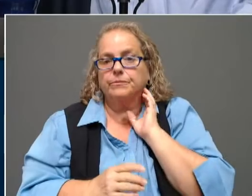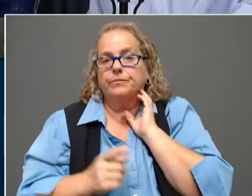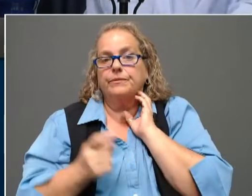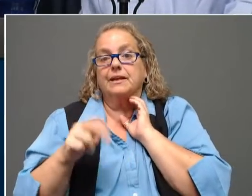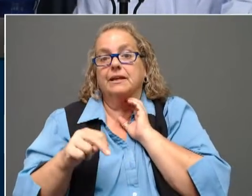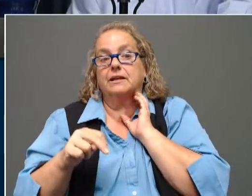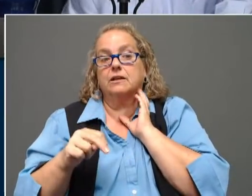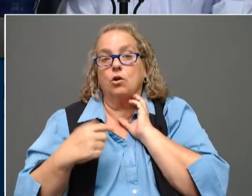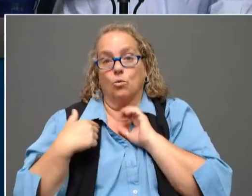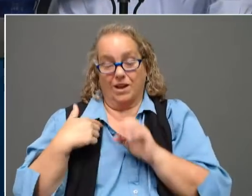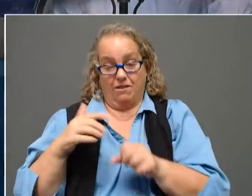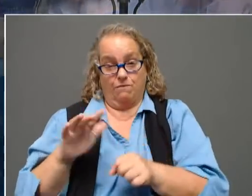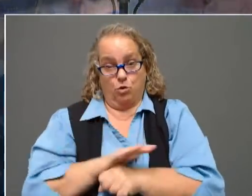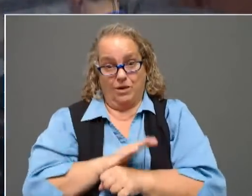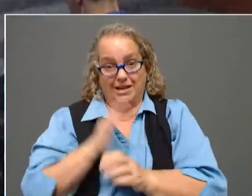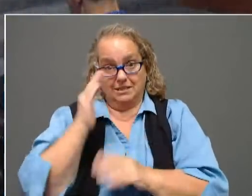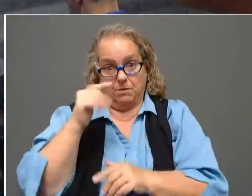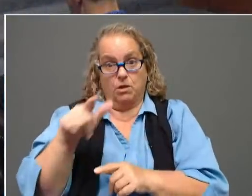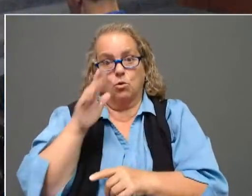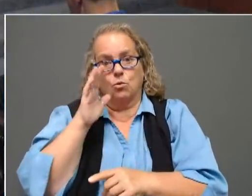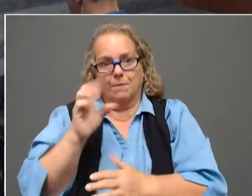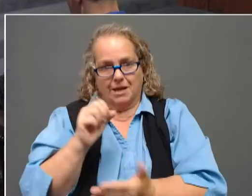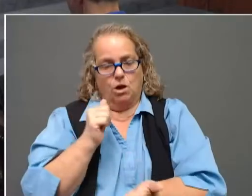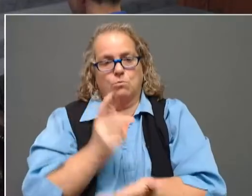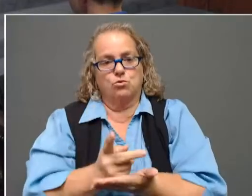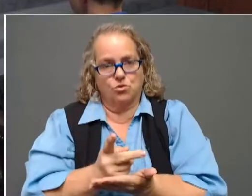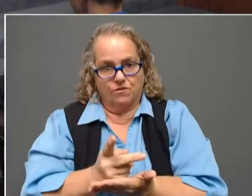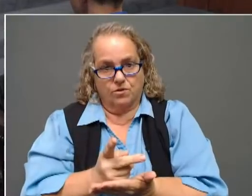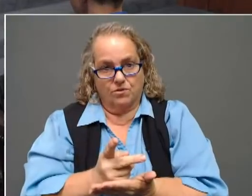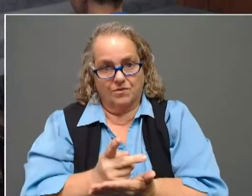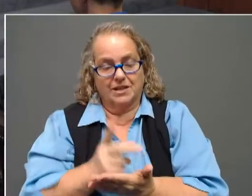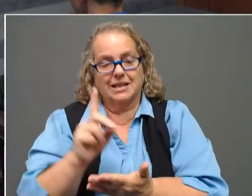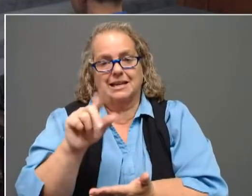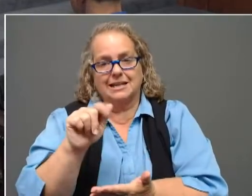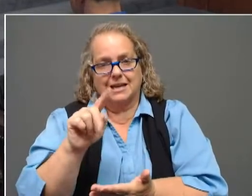fully expect that there will be approval, though the dates are changing,